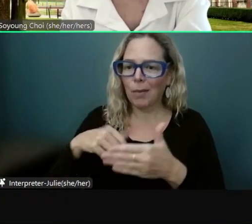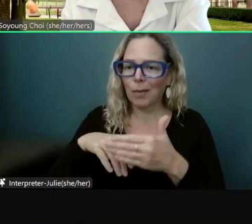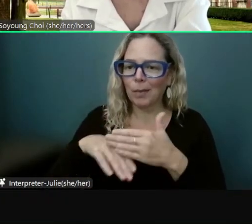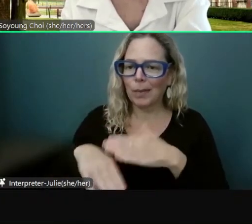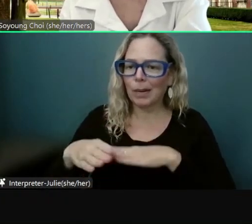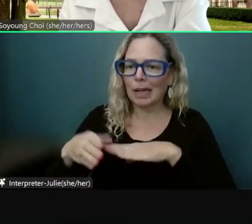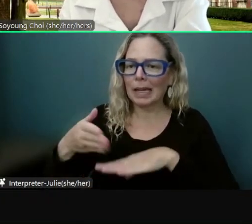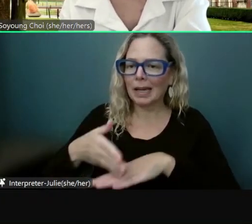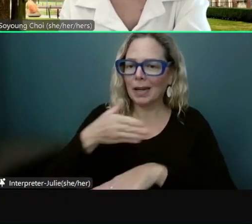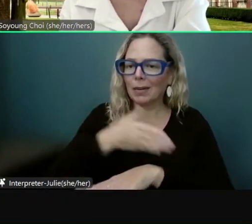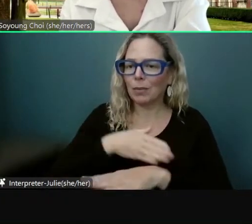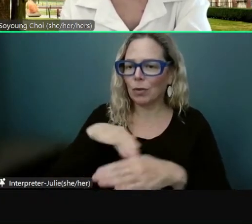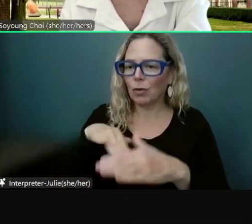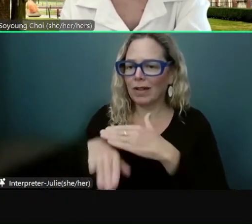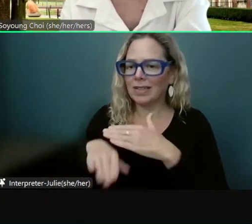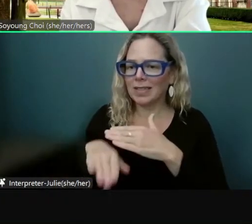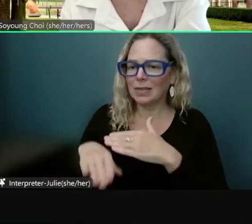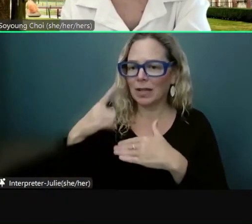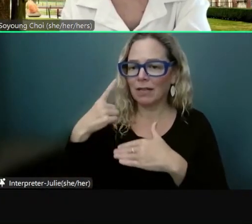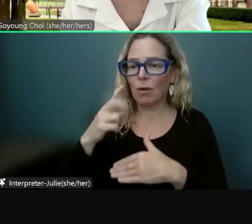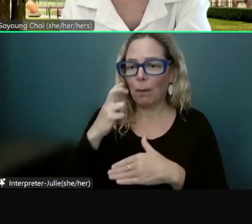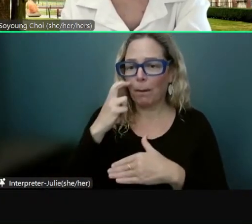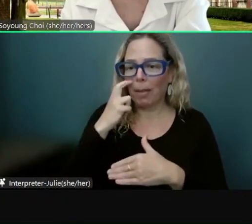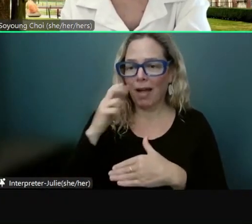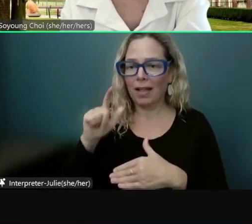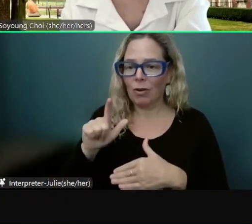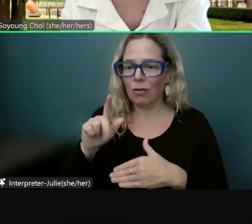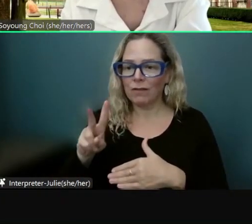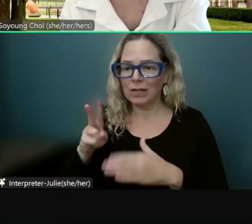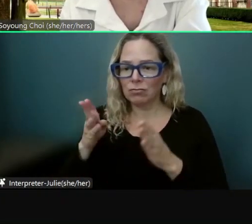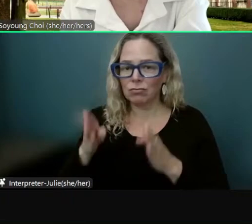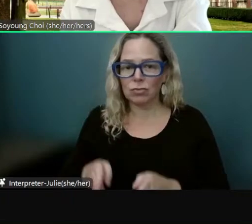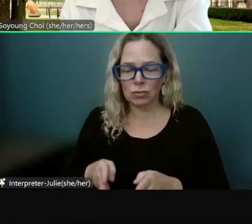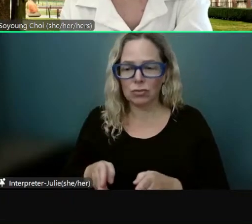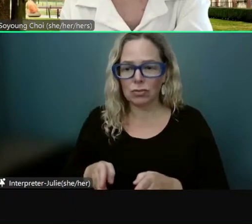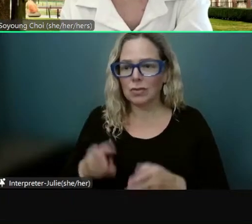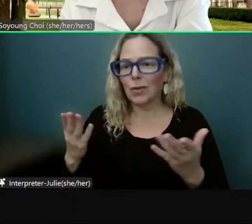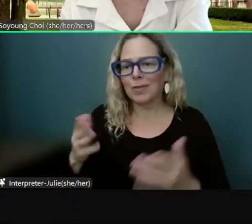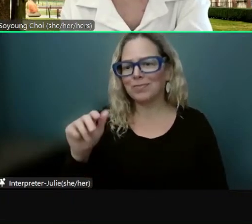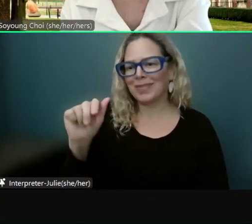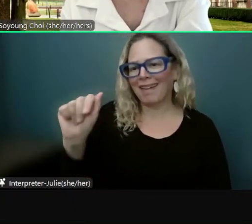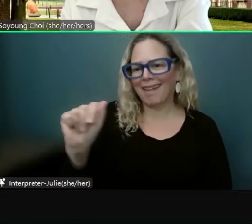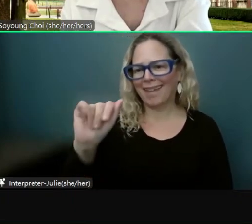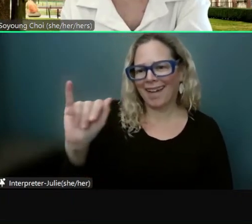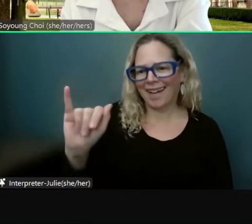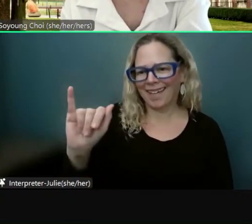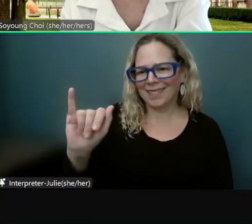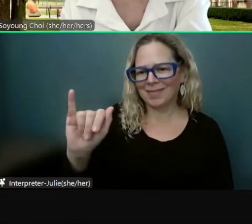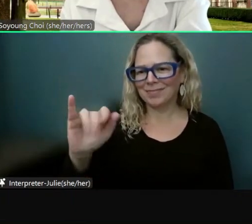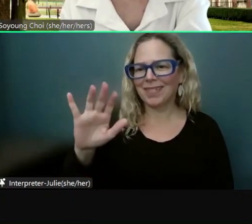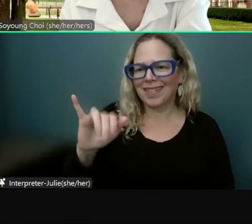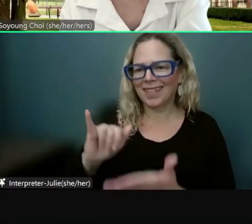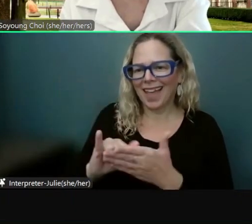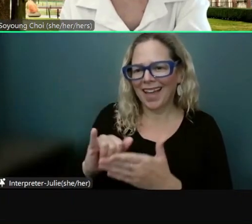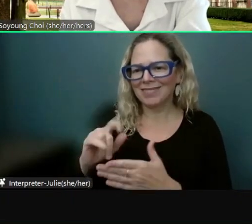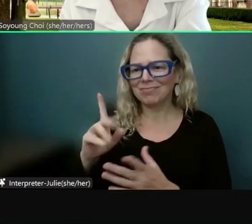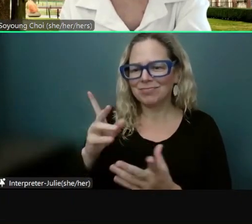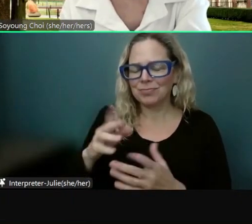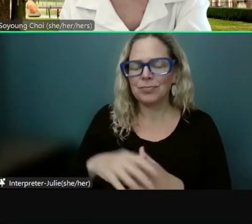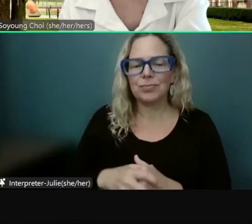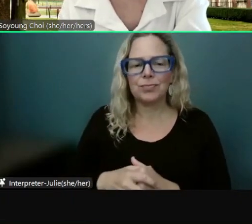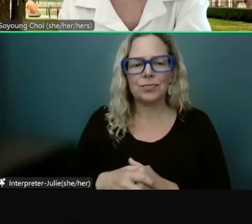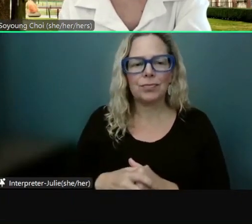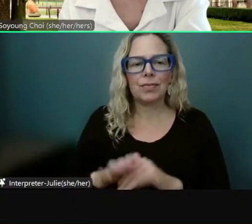vision individuals is artificial intelligence, AI, particularly through the use of